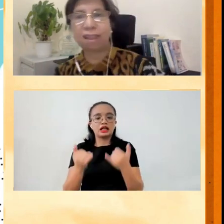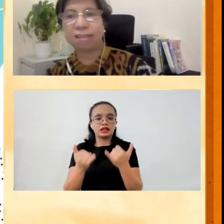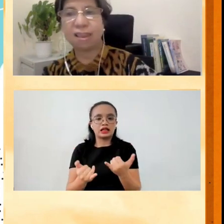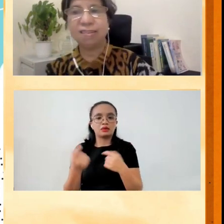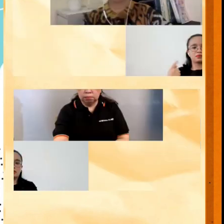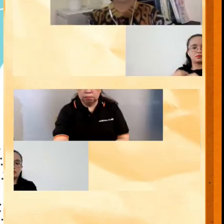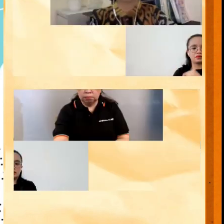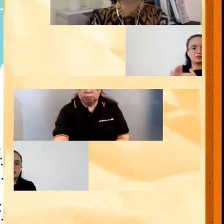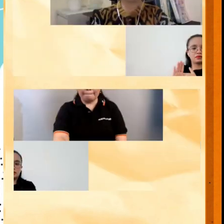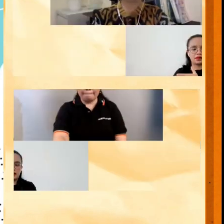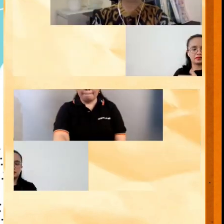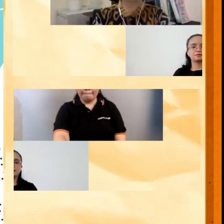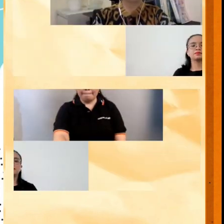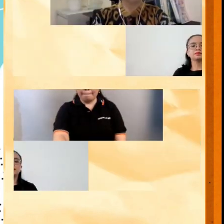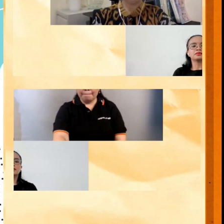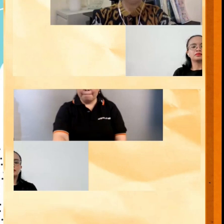research findings,